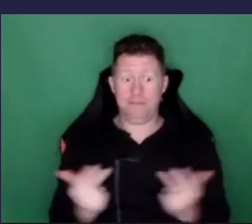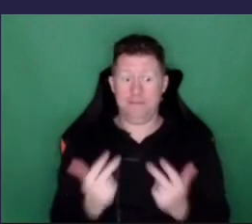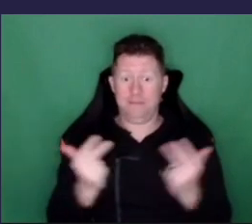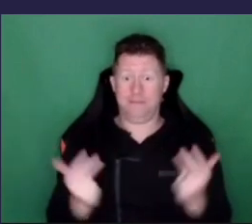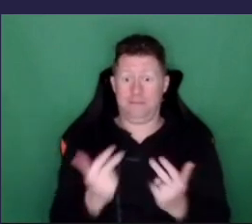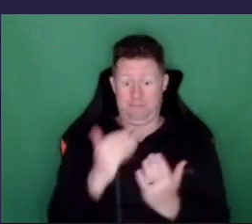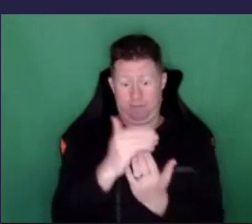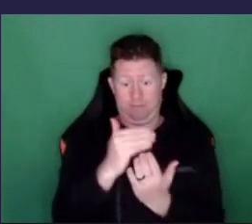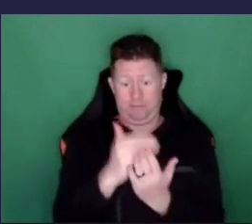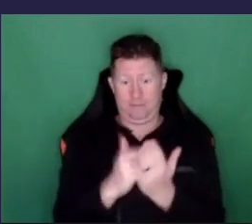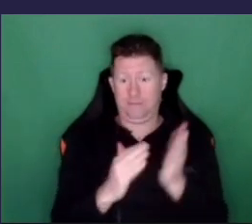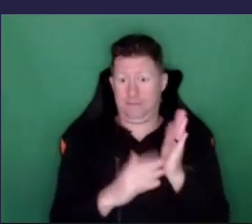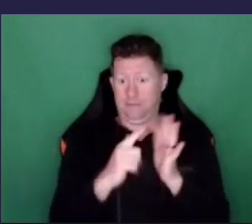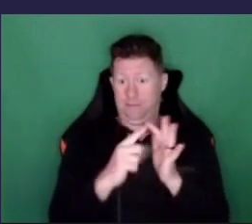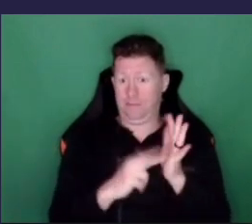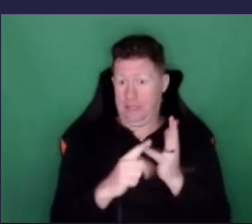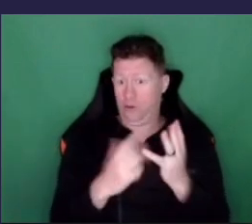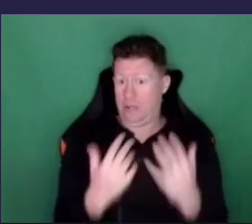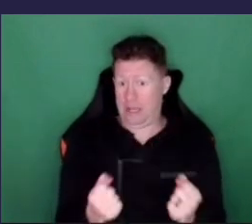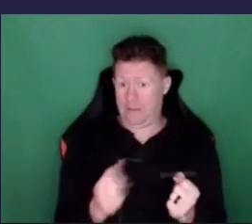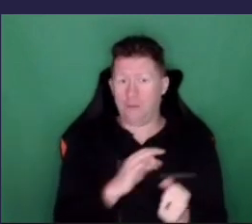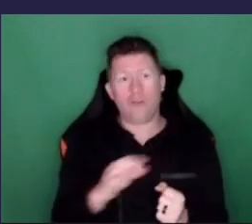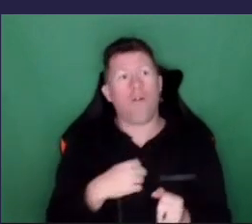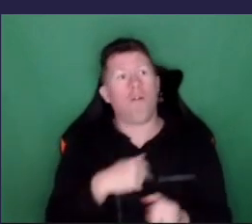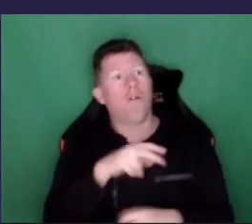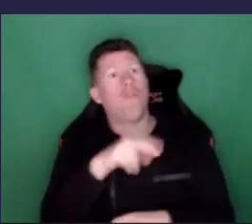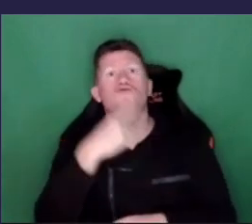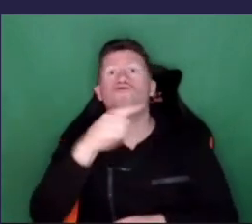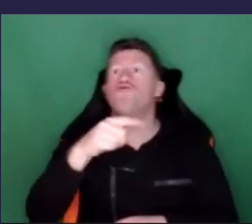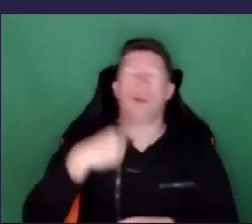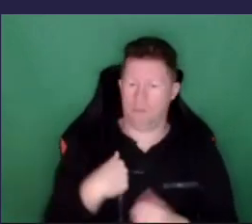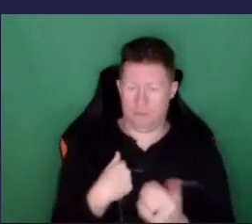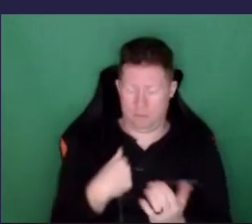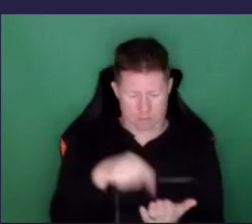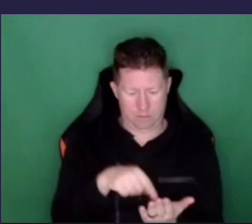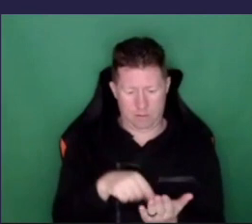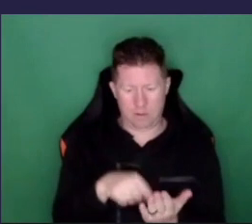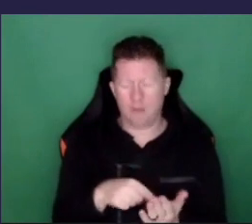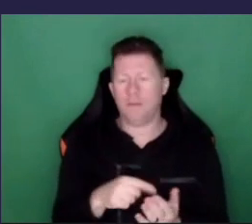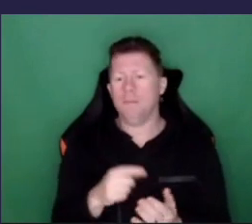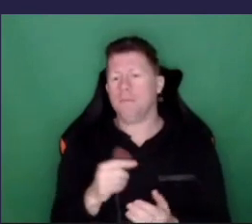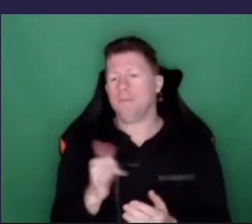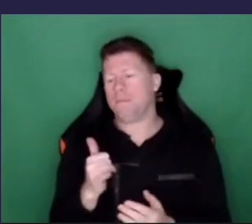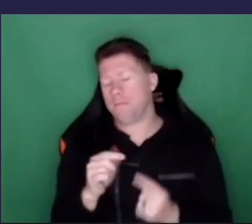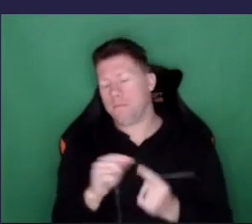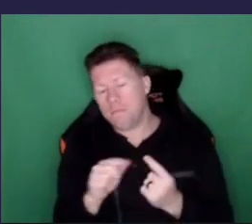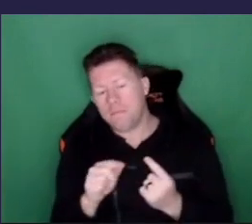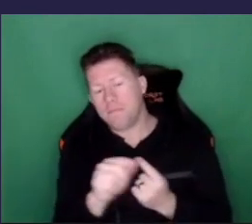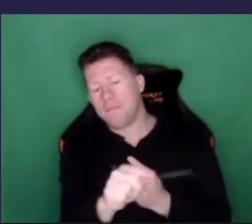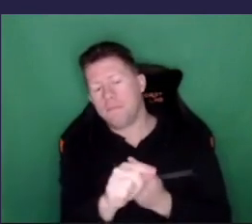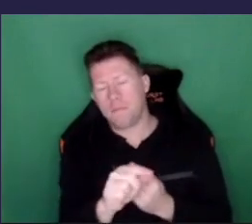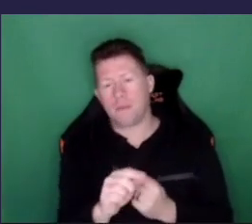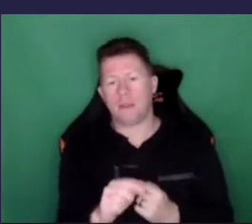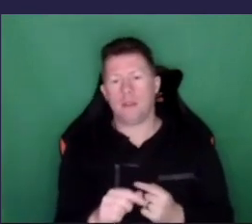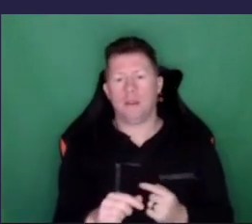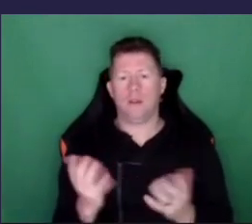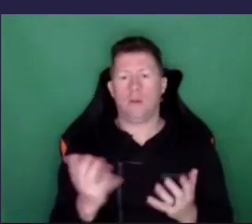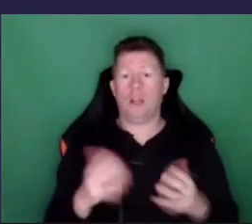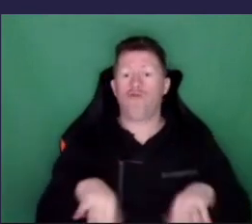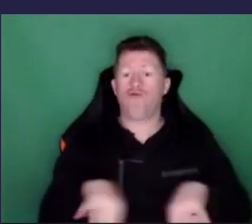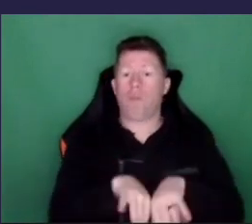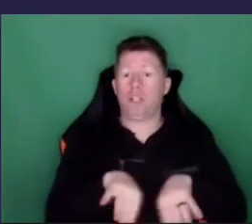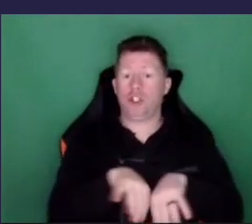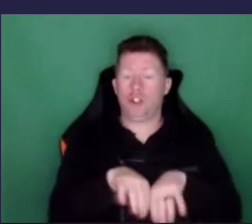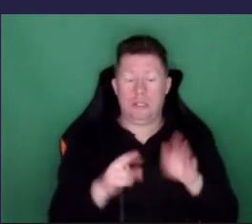dinner. And we get half a block from the restaurant where I'd parked the car, and we walked by a trash can, and